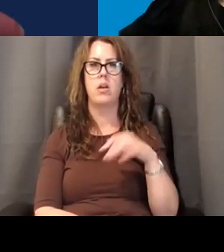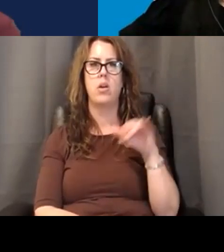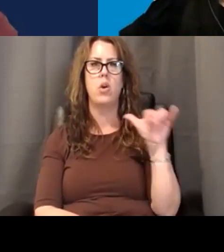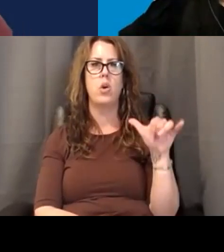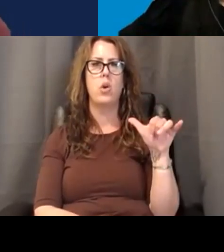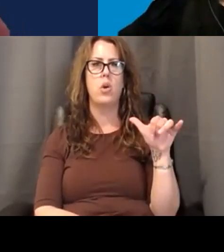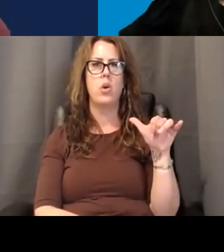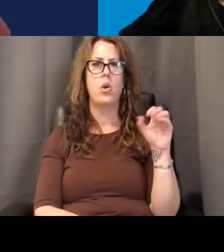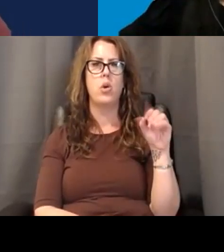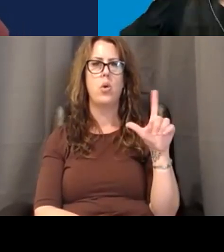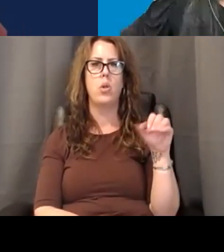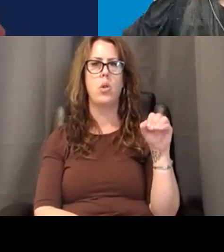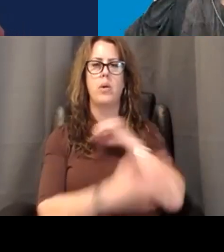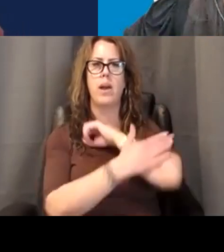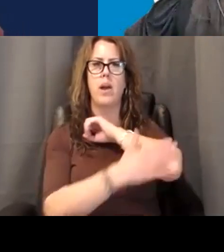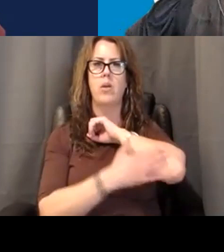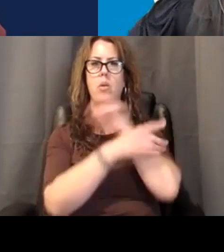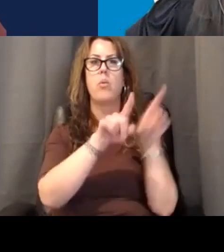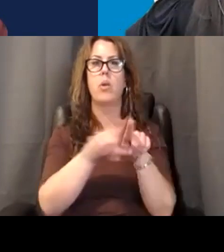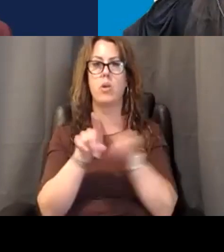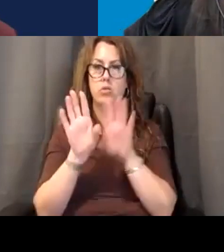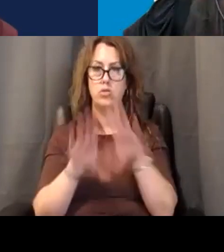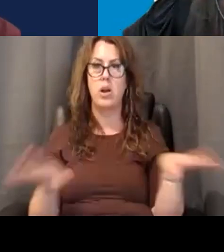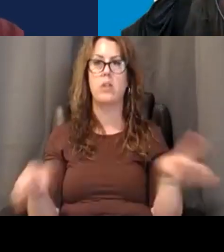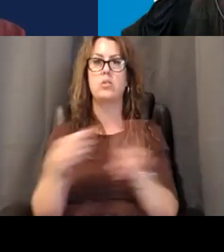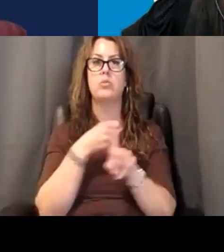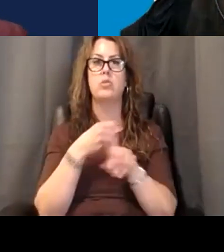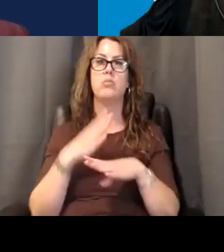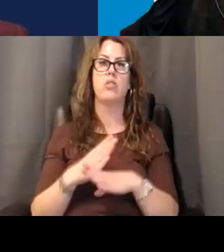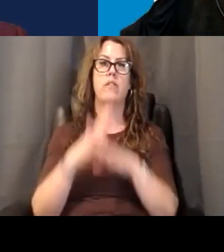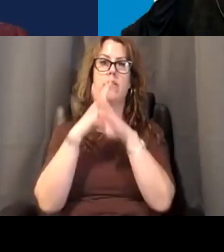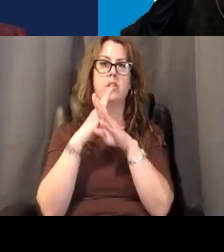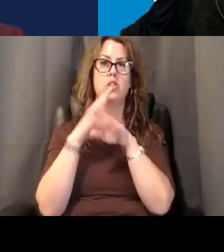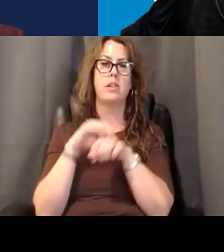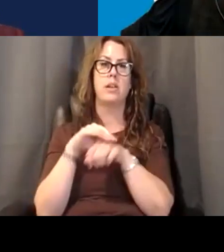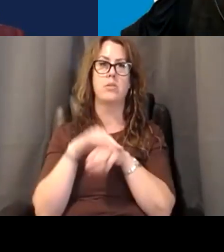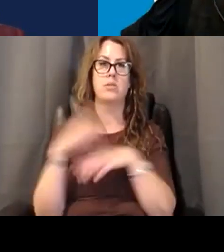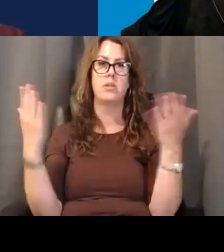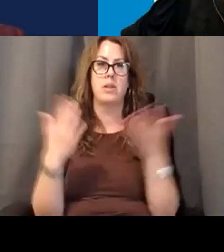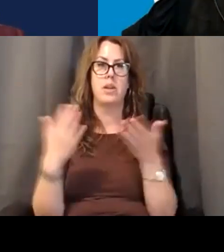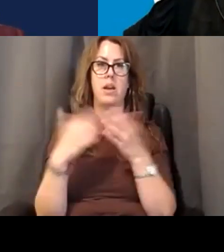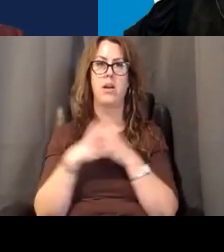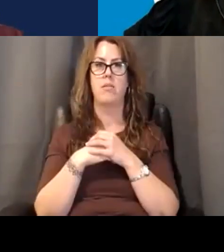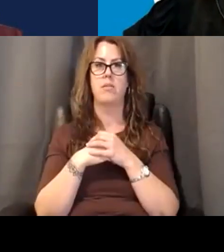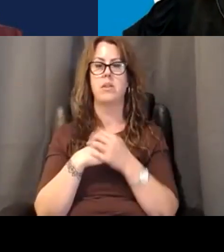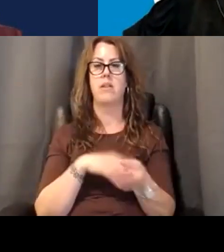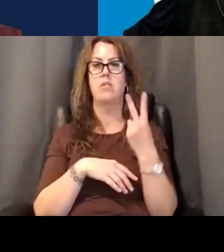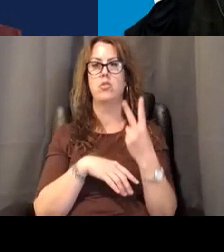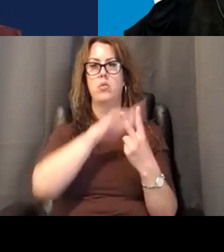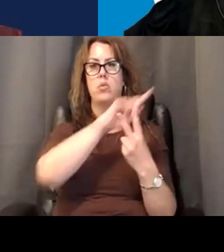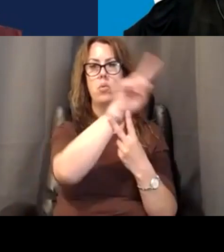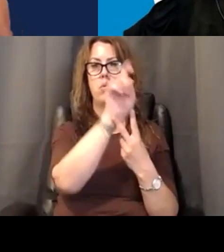Children's Alliance. We are also the Child Abuse Prevention Council of Yolo County. So my question is in two parts. One of